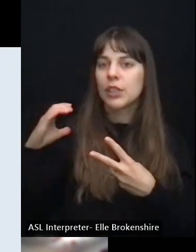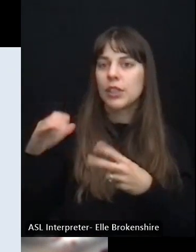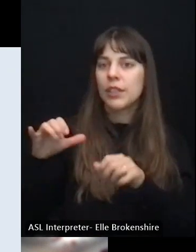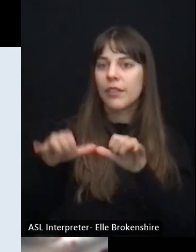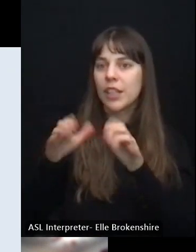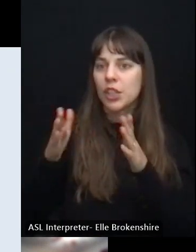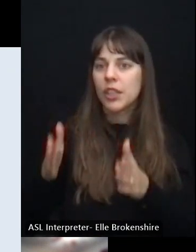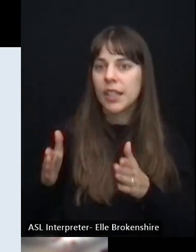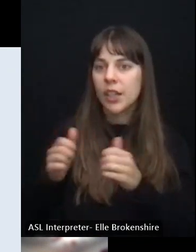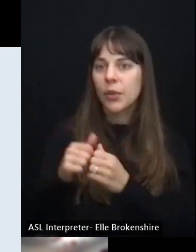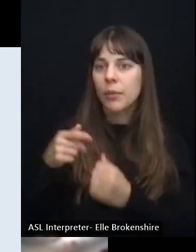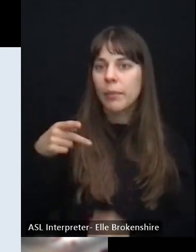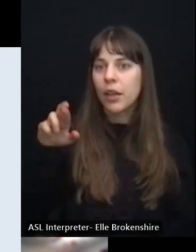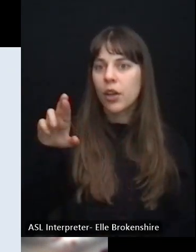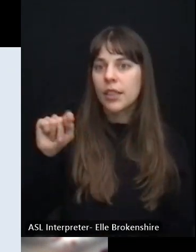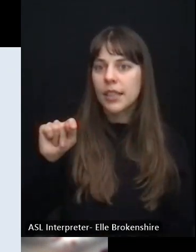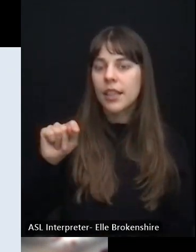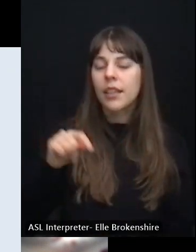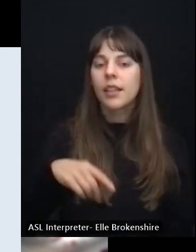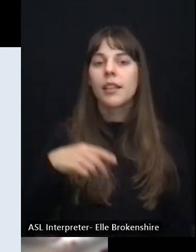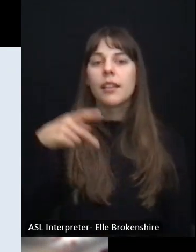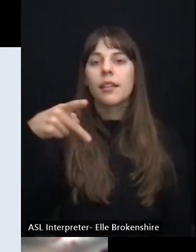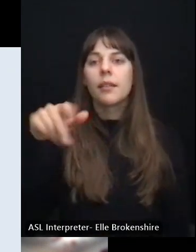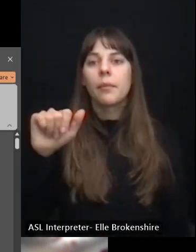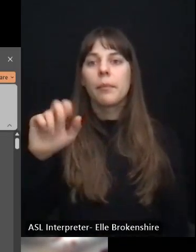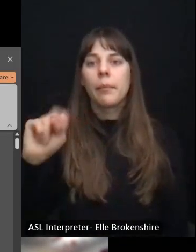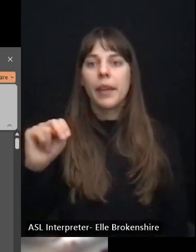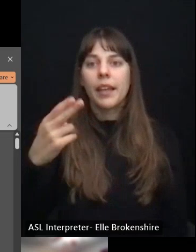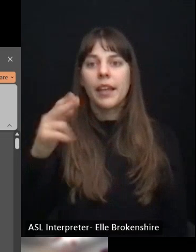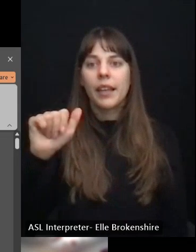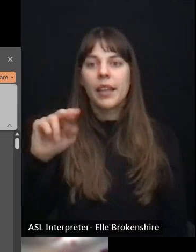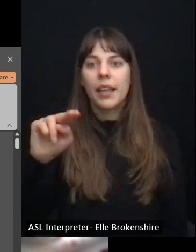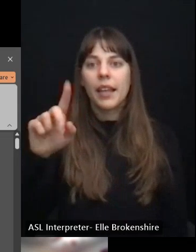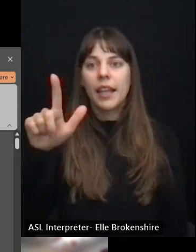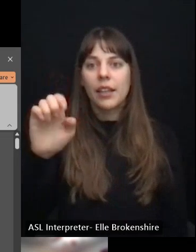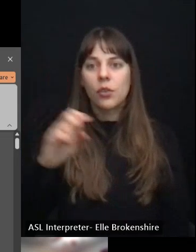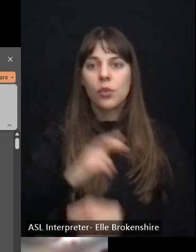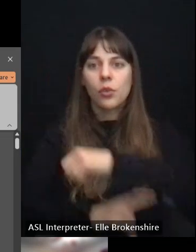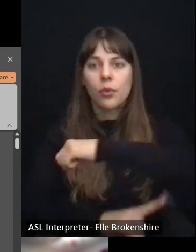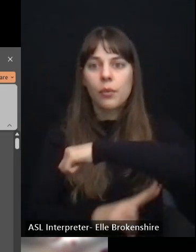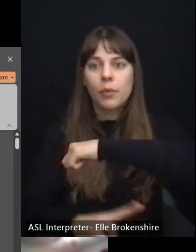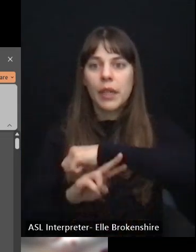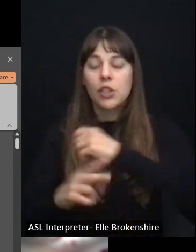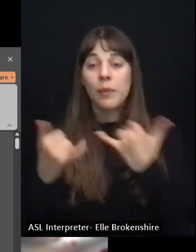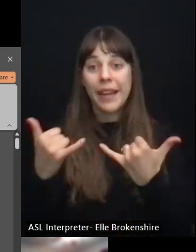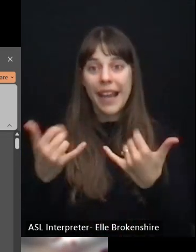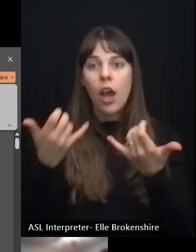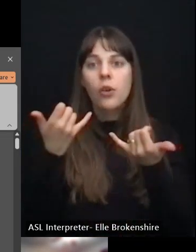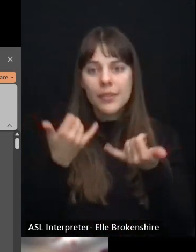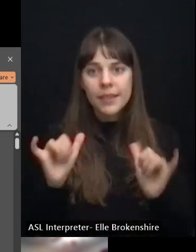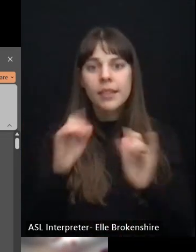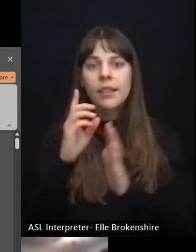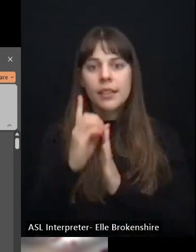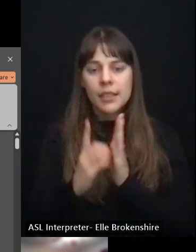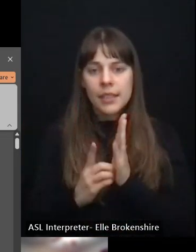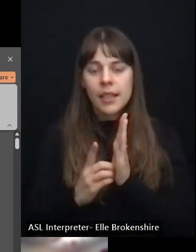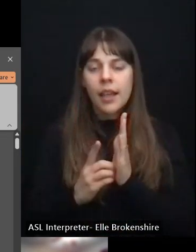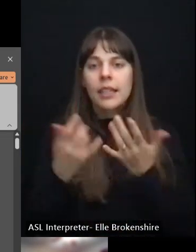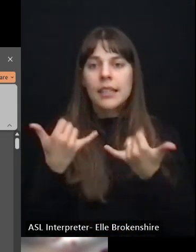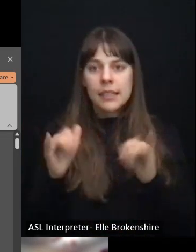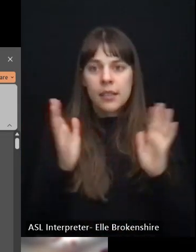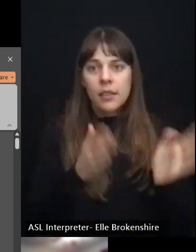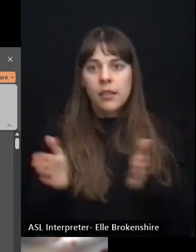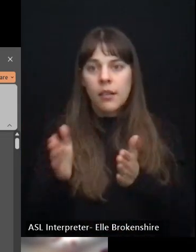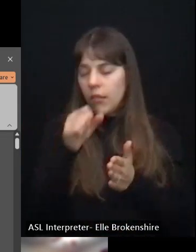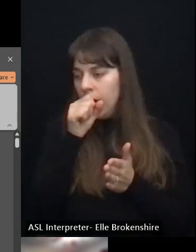So the Panhandle Bridge is currently in design, and we're still working through the planning